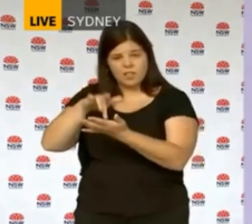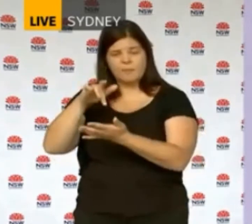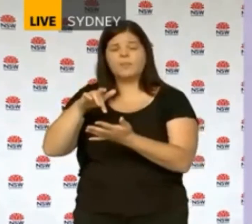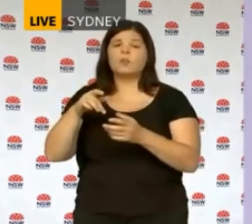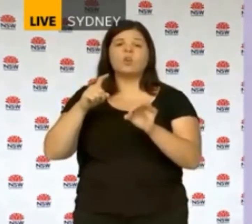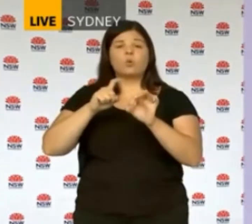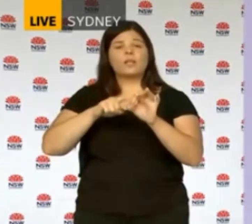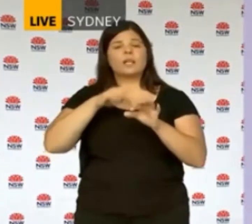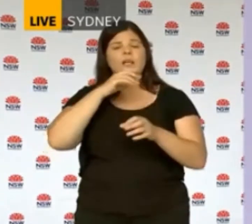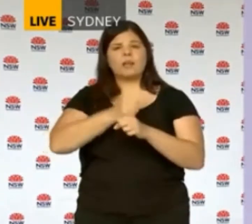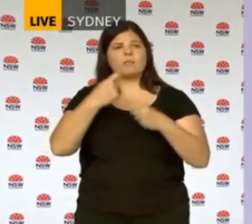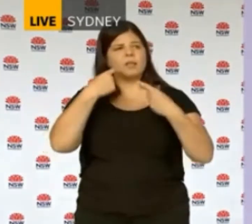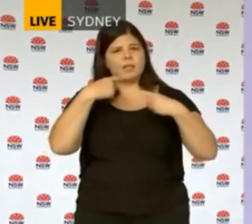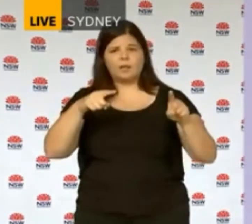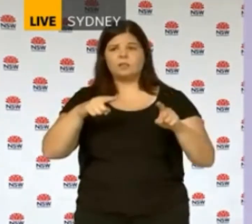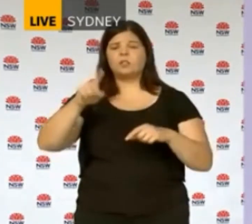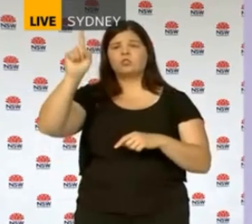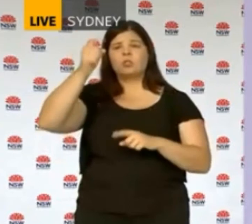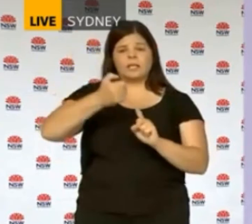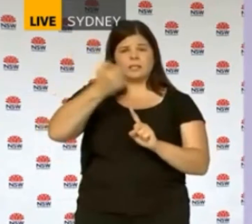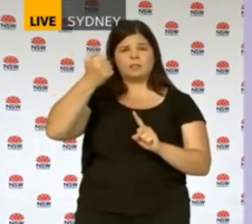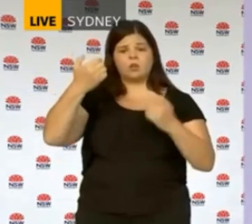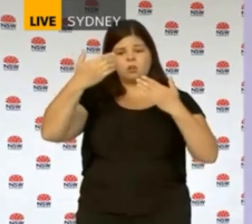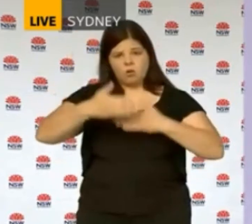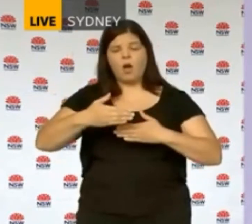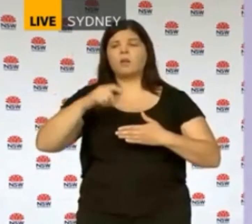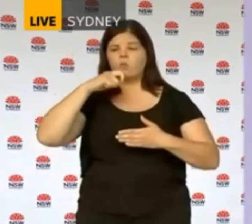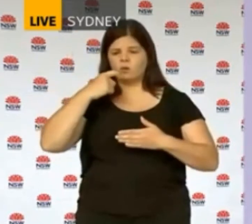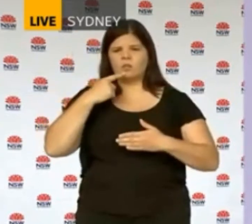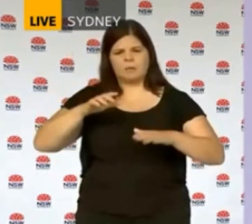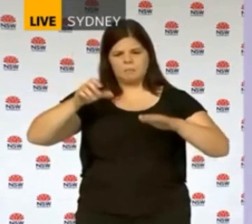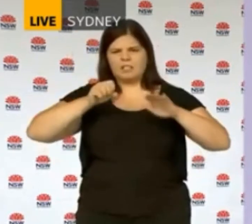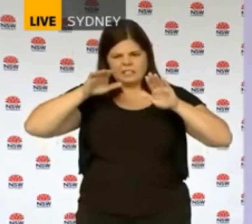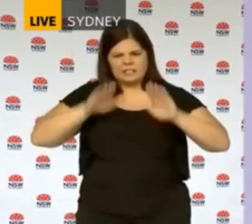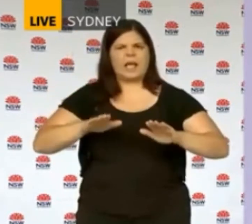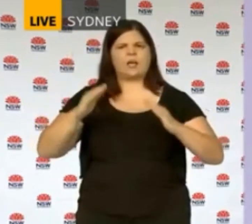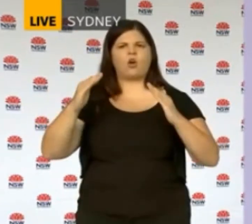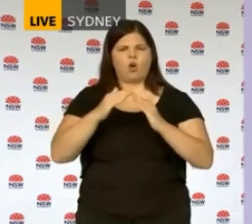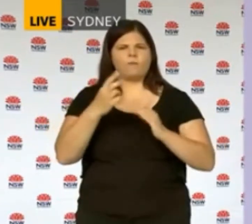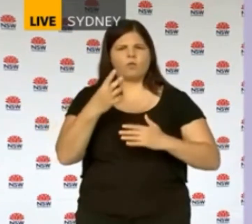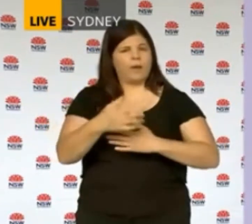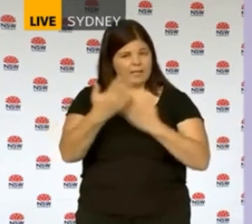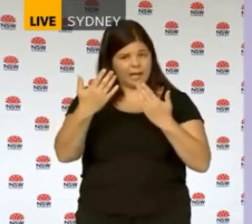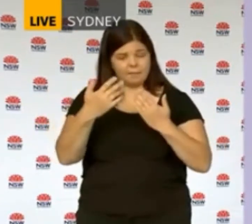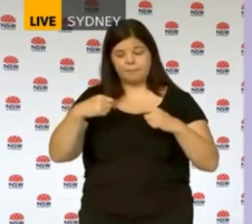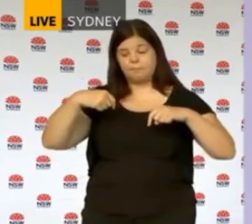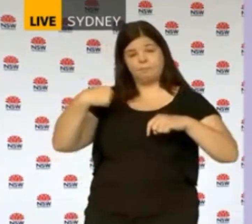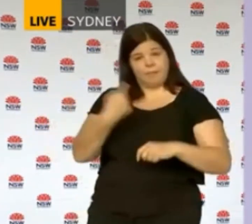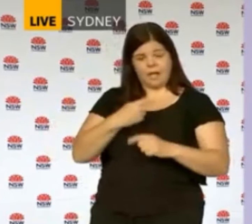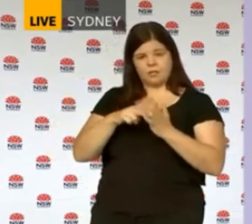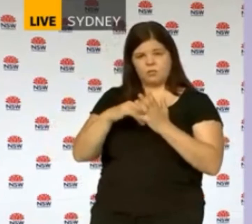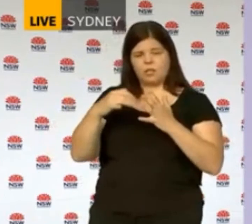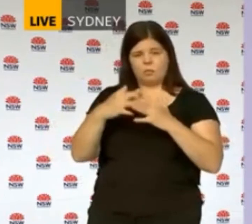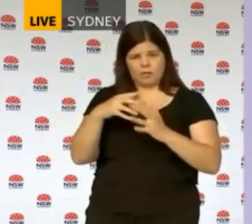stay-at-home order from 6 p.m. for those applying in Queensland. What we've immediately put in place is that anyone